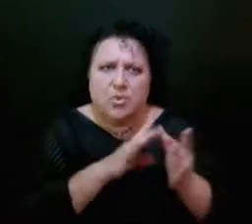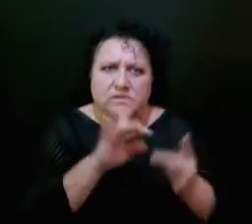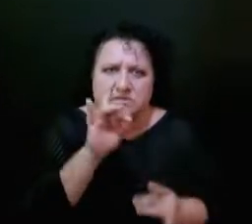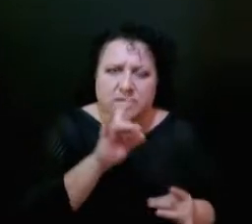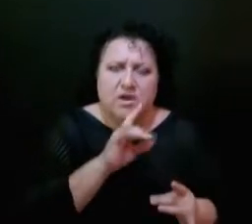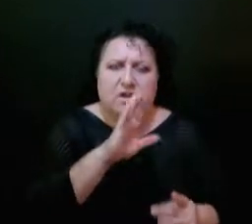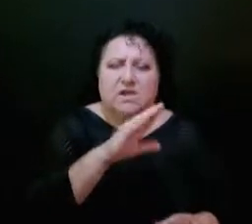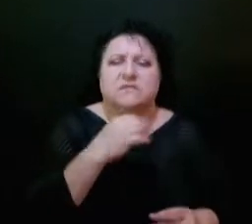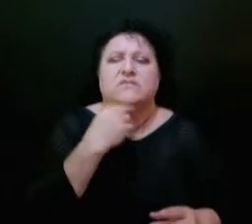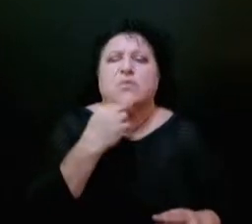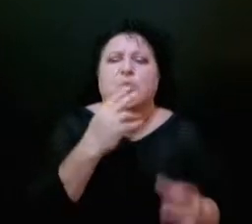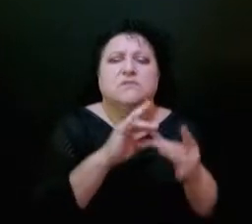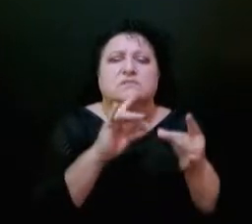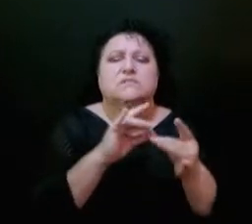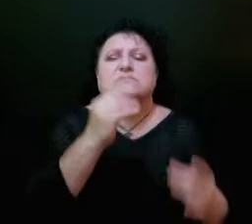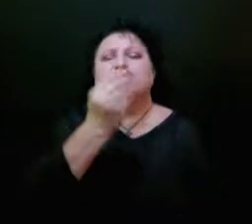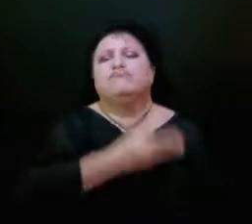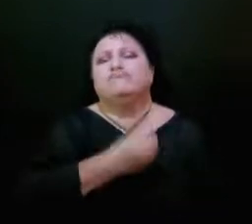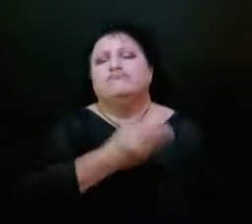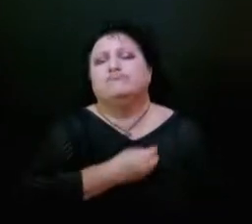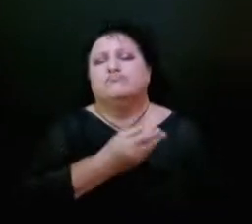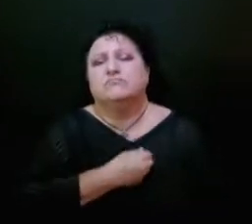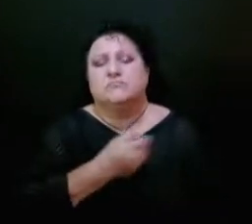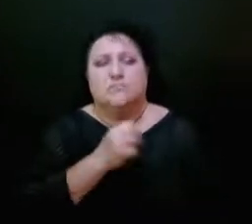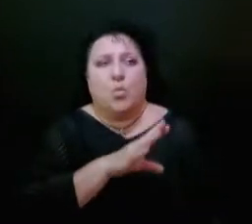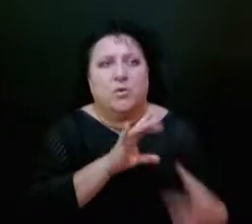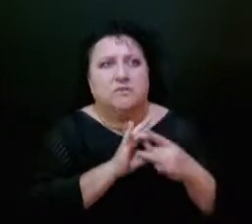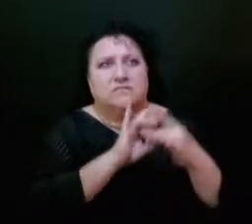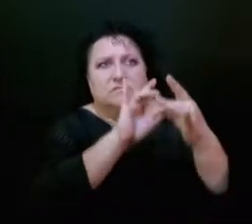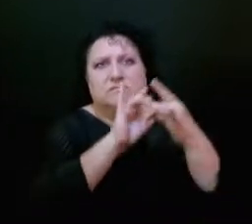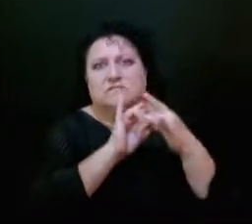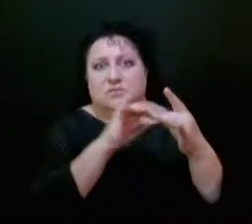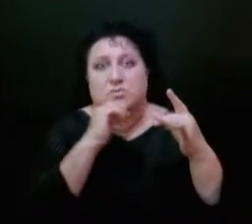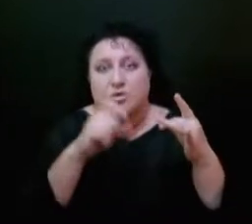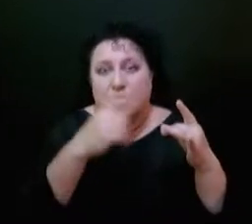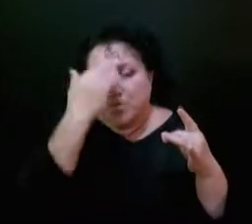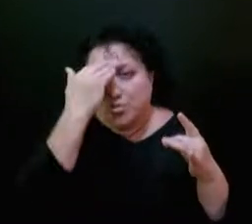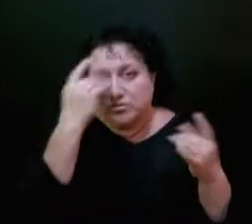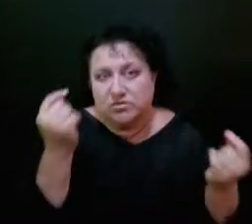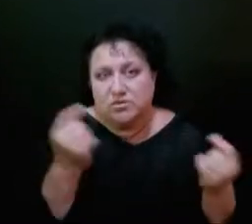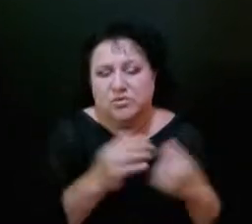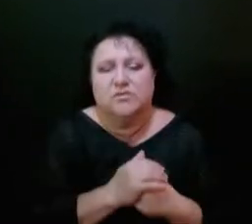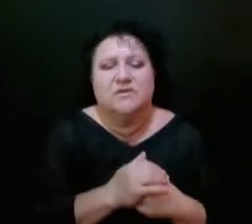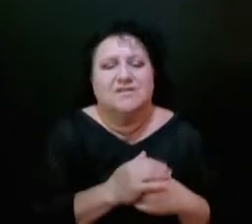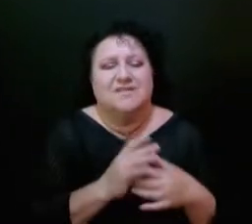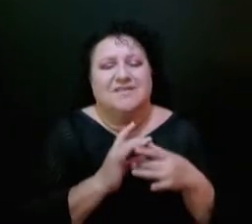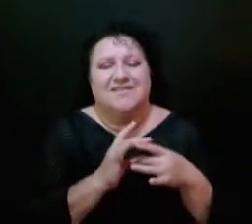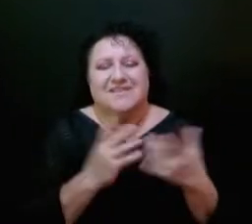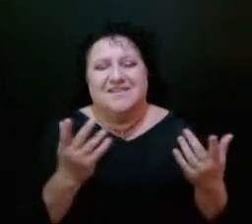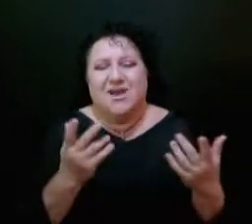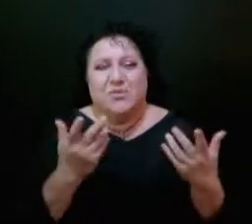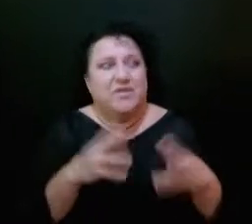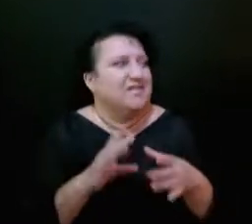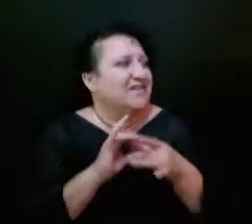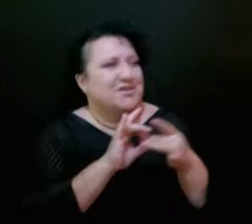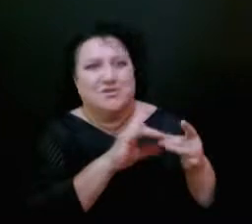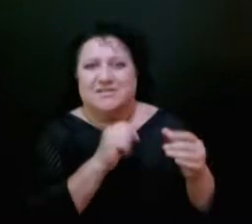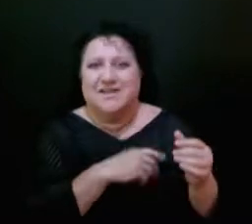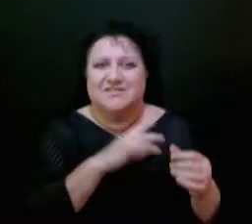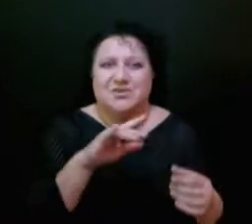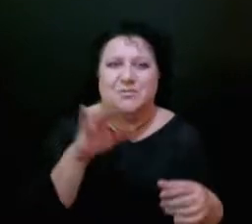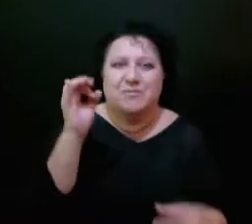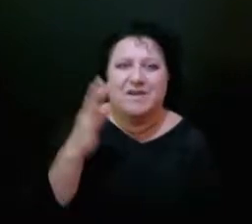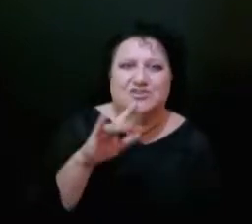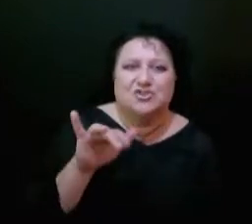know how to connect with him, I say talk to my Holy Spirit guru, who is Pastor Jackie, and she'll help you right along. It goes on to say